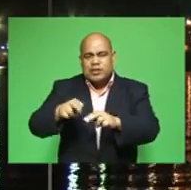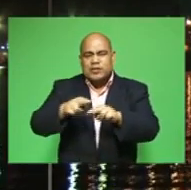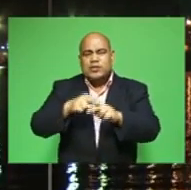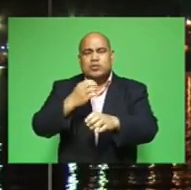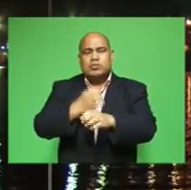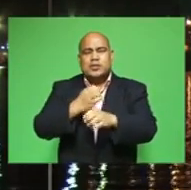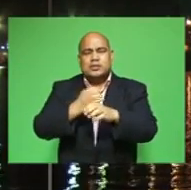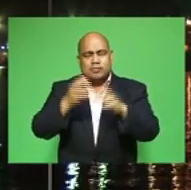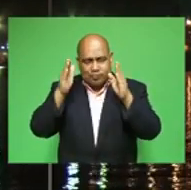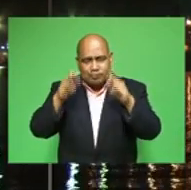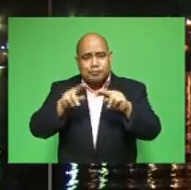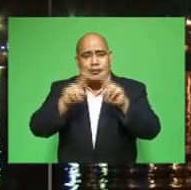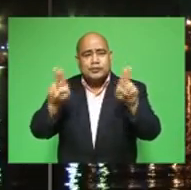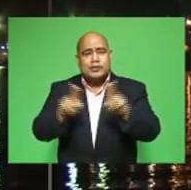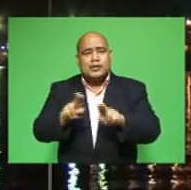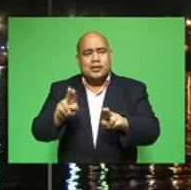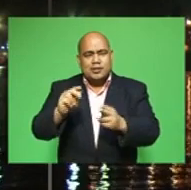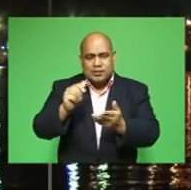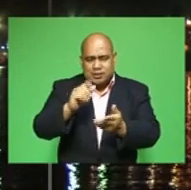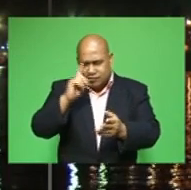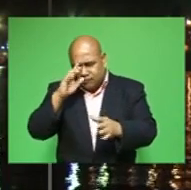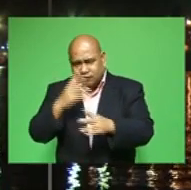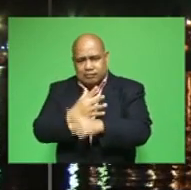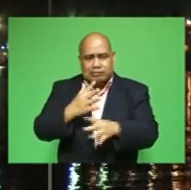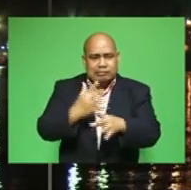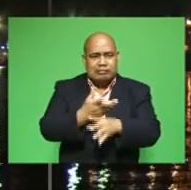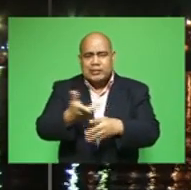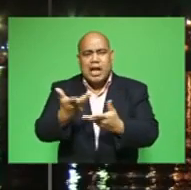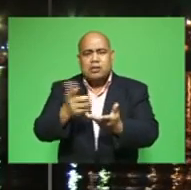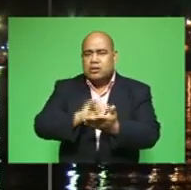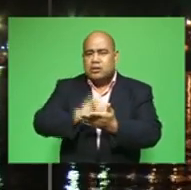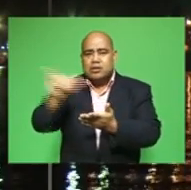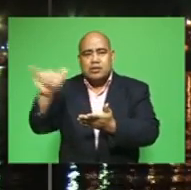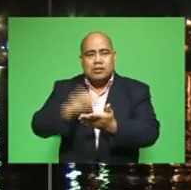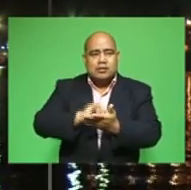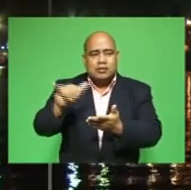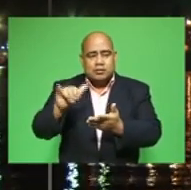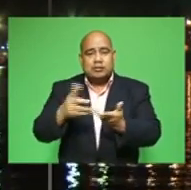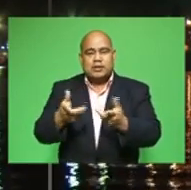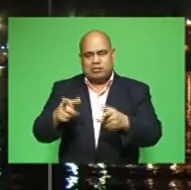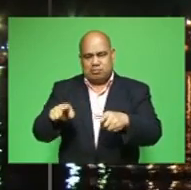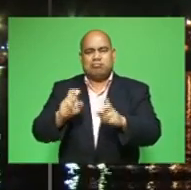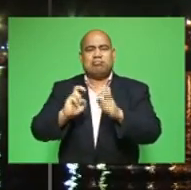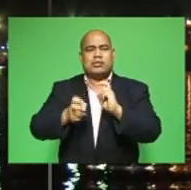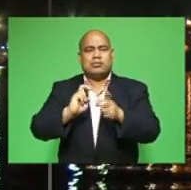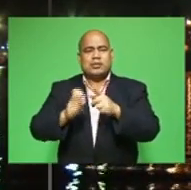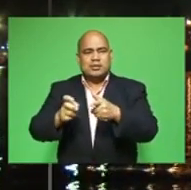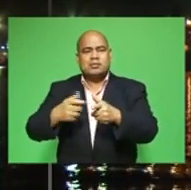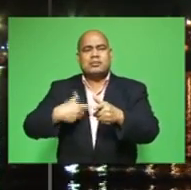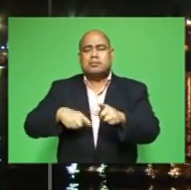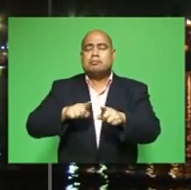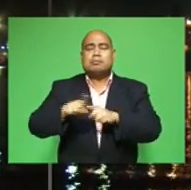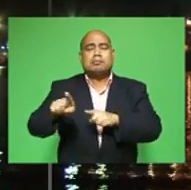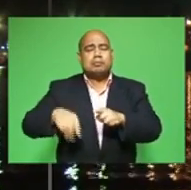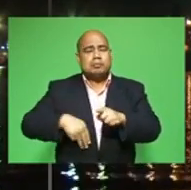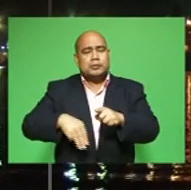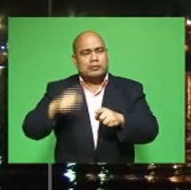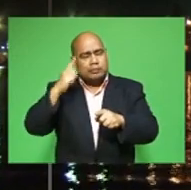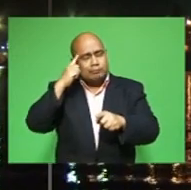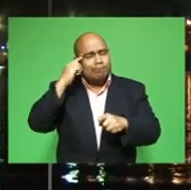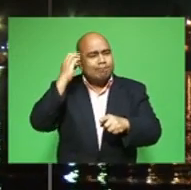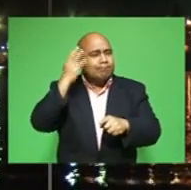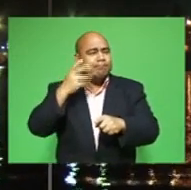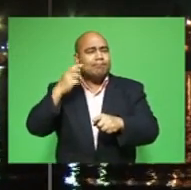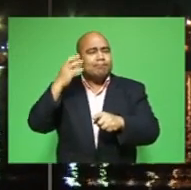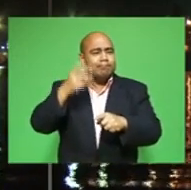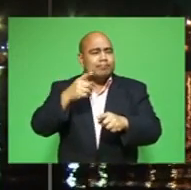some misunderstandings about immigration matters. Karan says most members were particularly concerned with the non-renewal of work visas